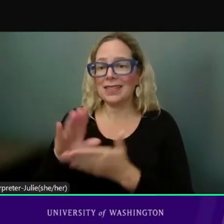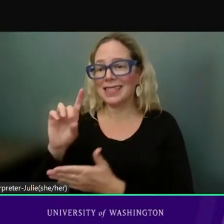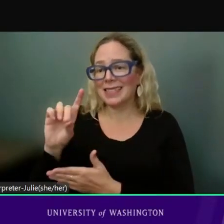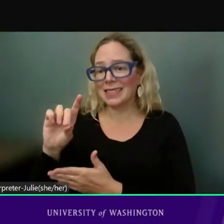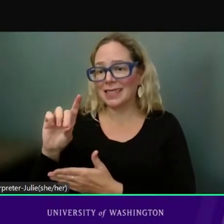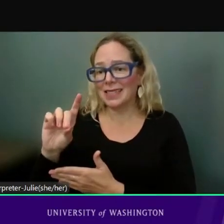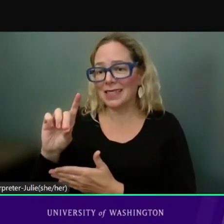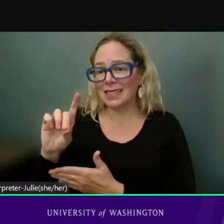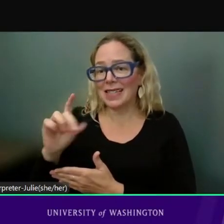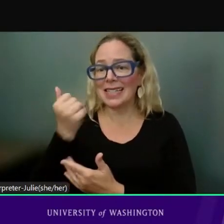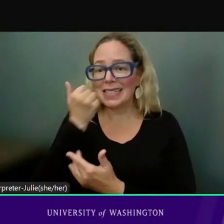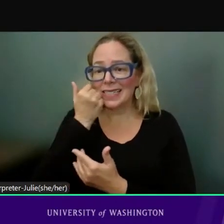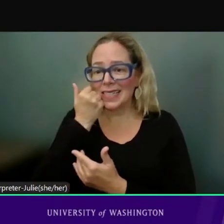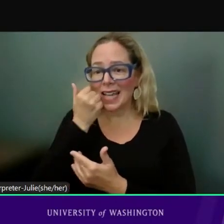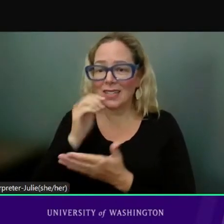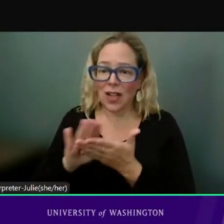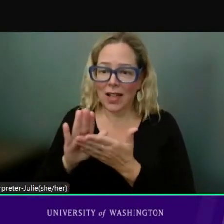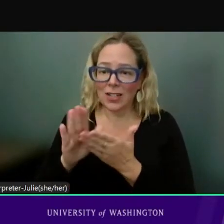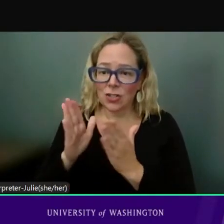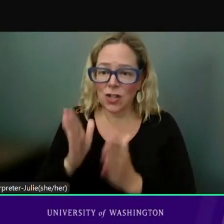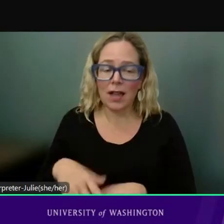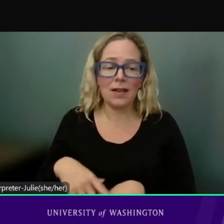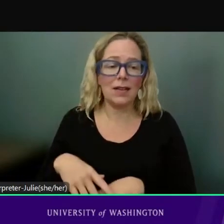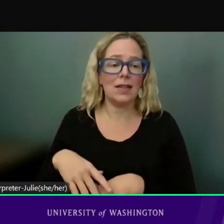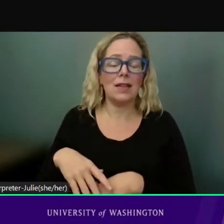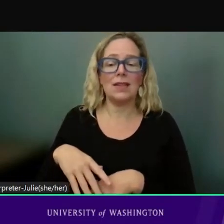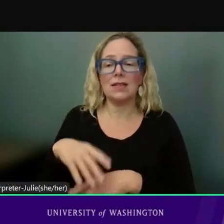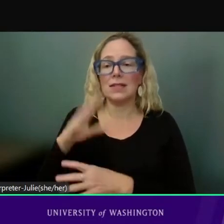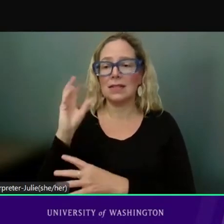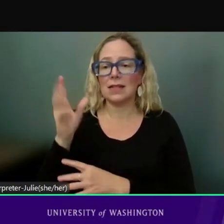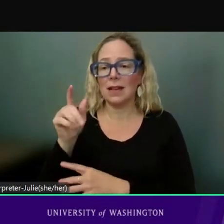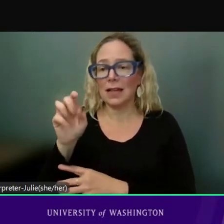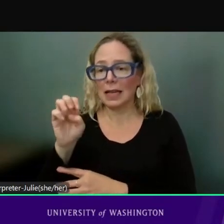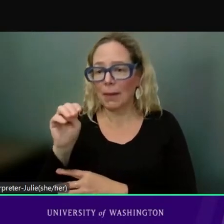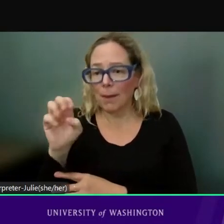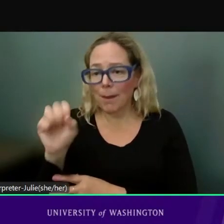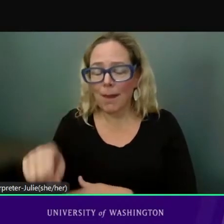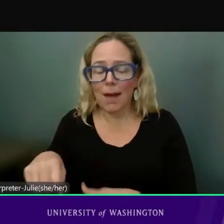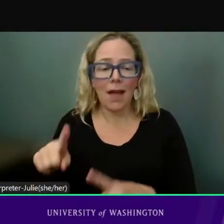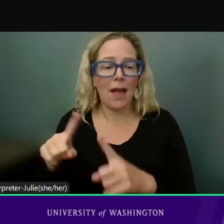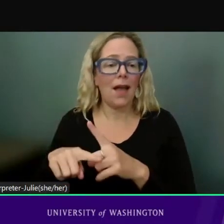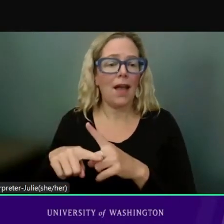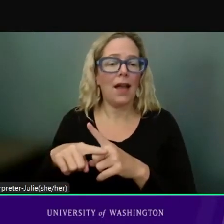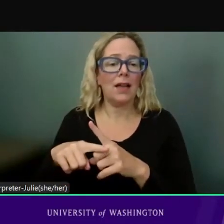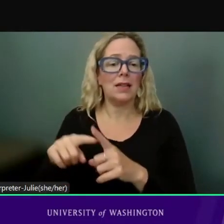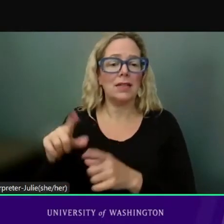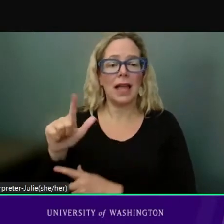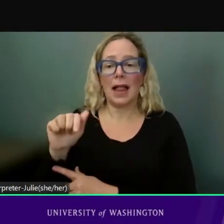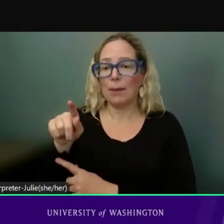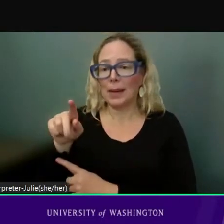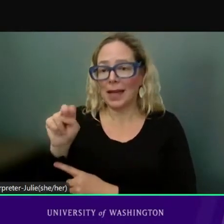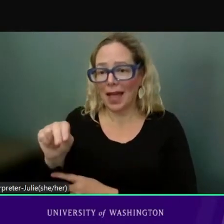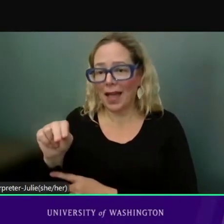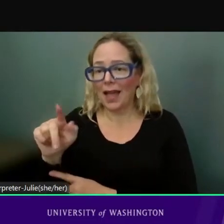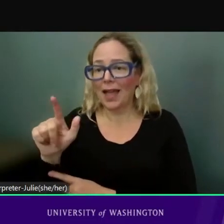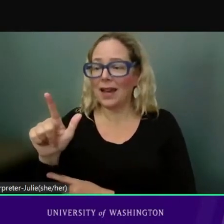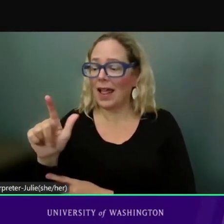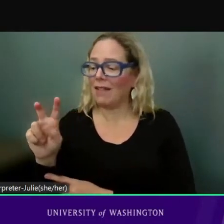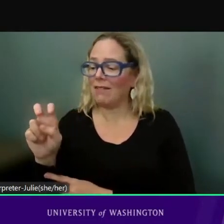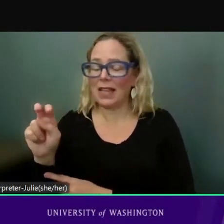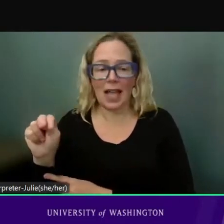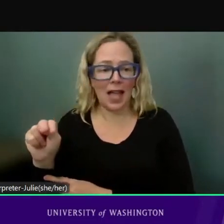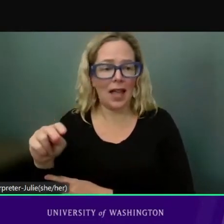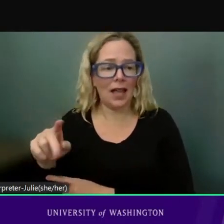lab technicians, and many more. Also LPNs and LVNs. There was a category of aides